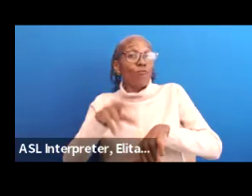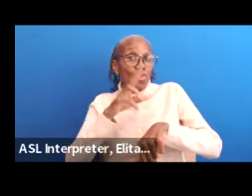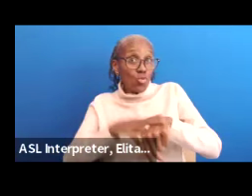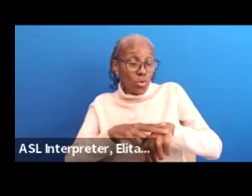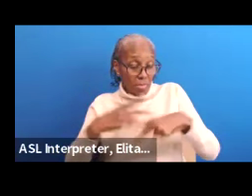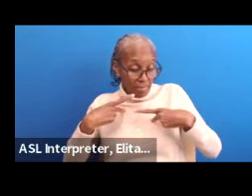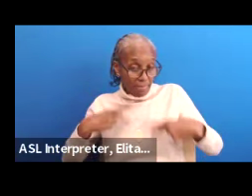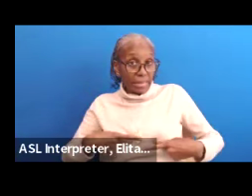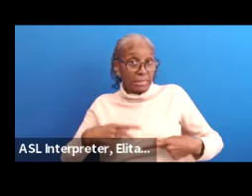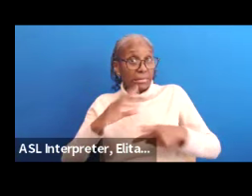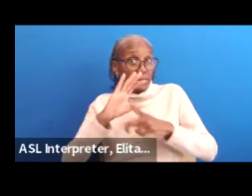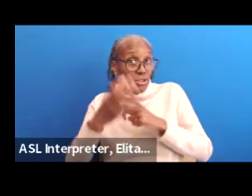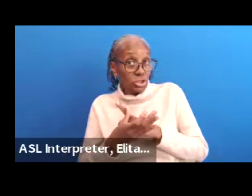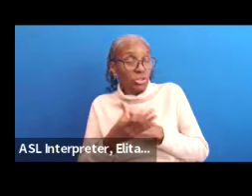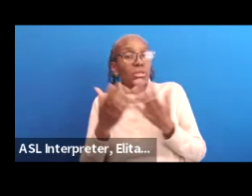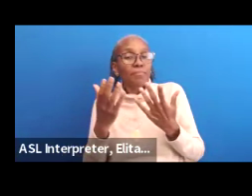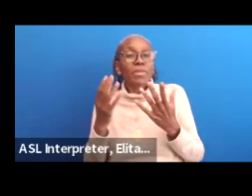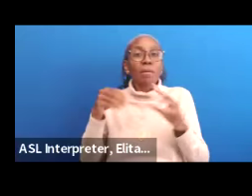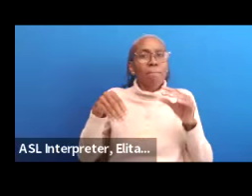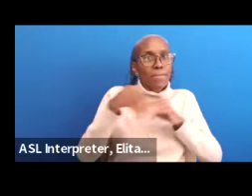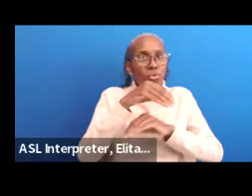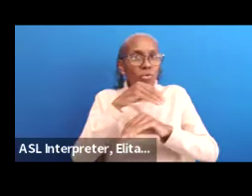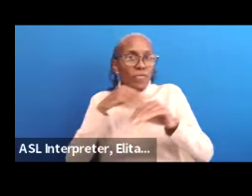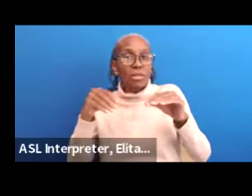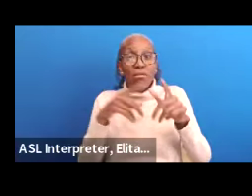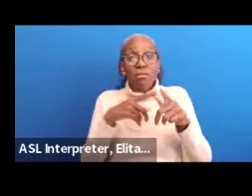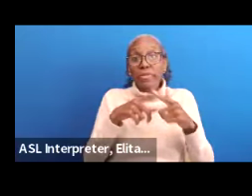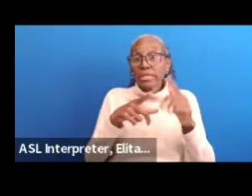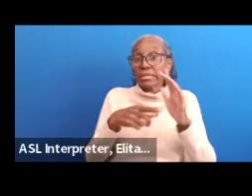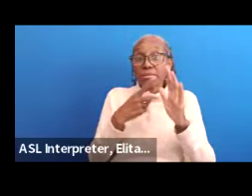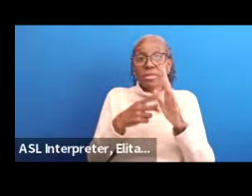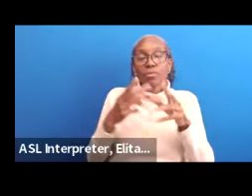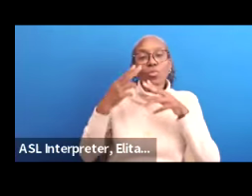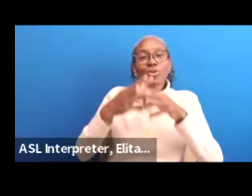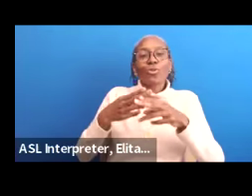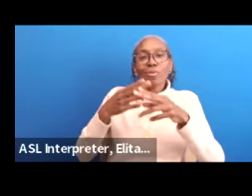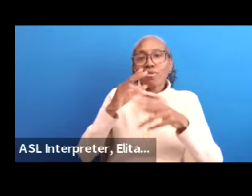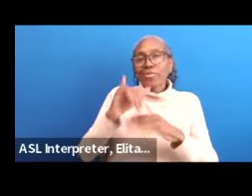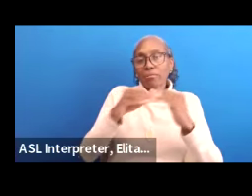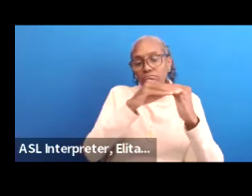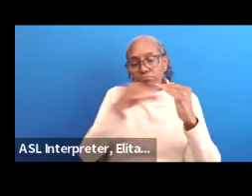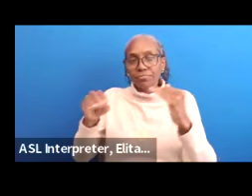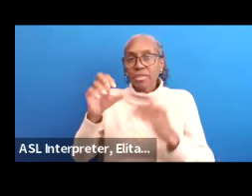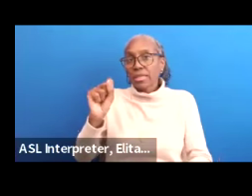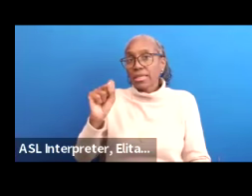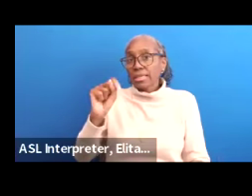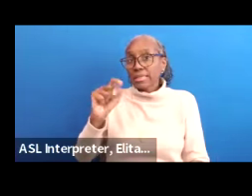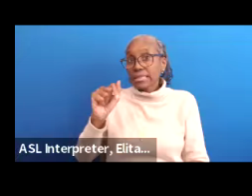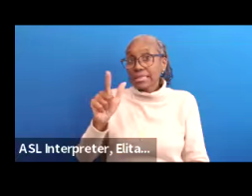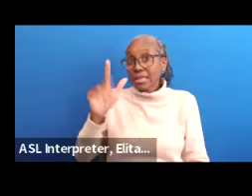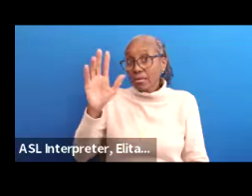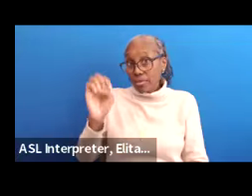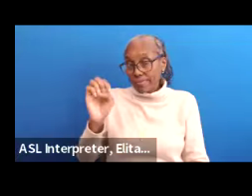physiologic conditions, moving around, then we consider you stable. But if you are